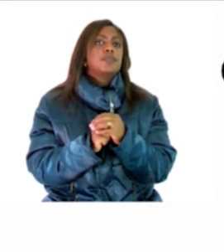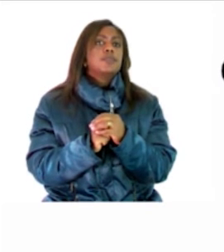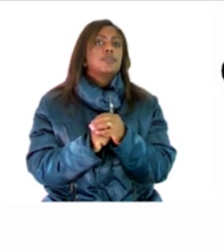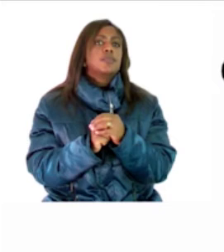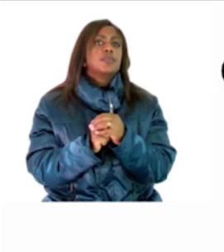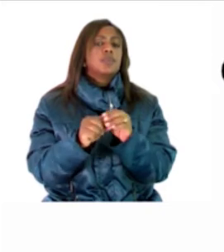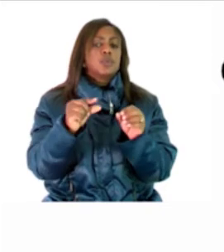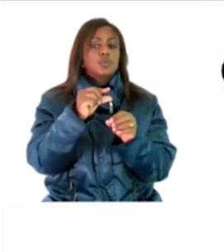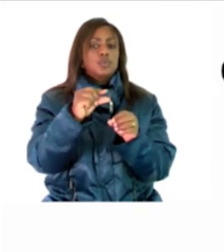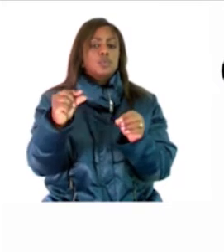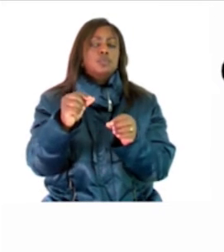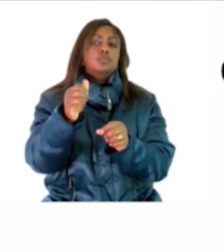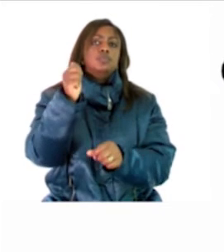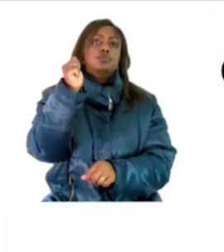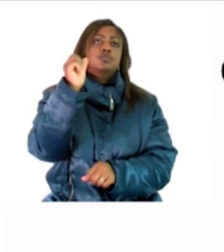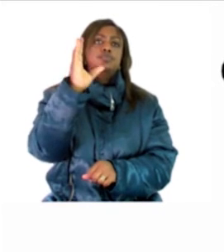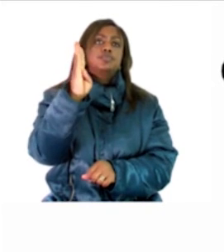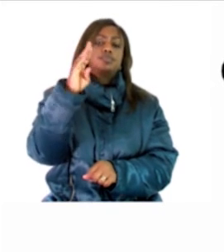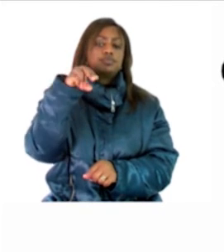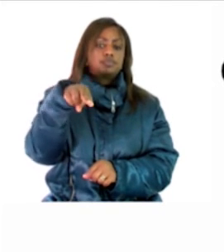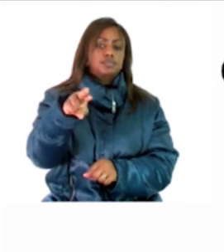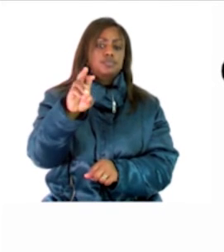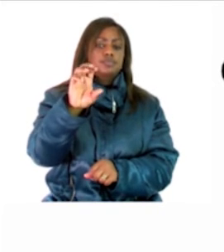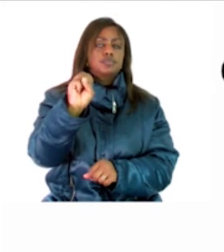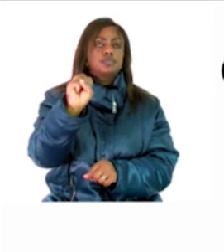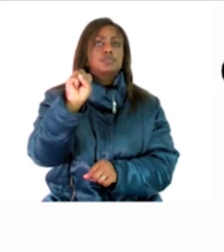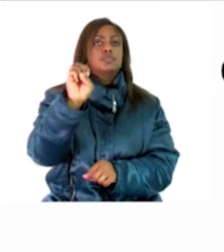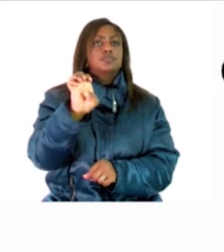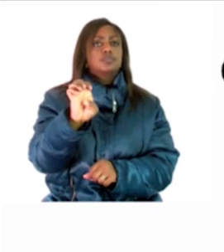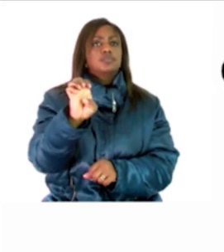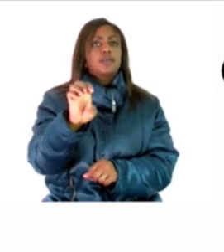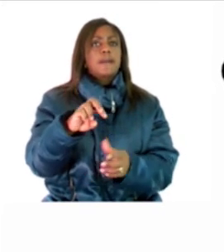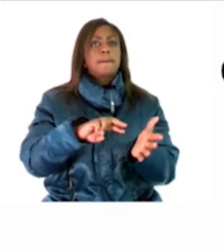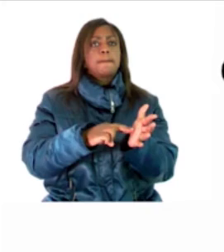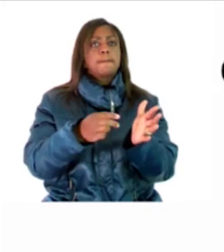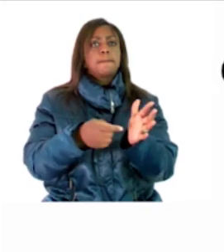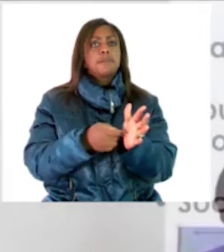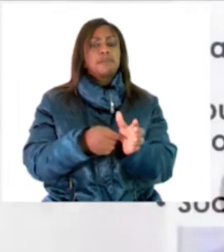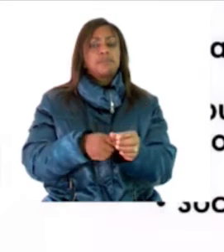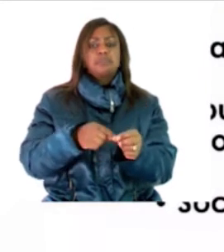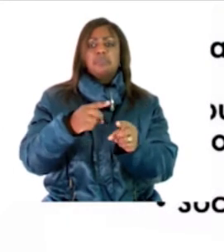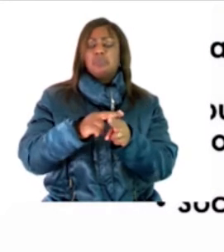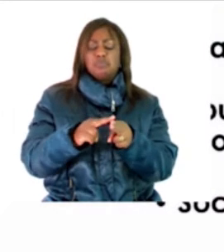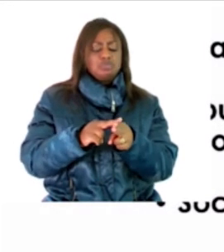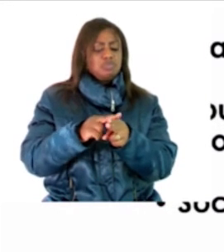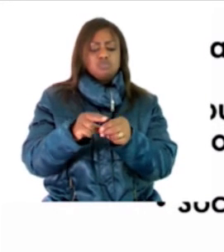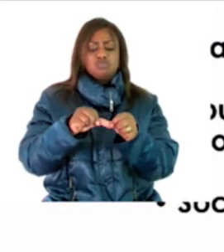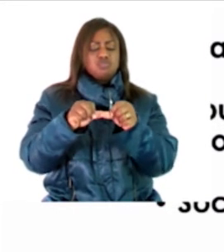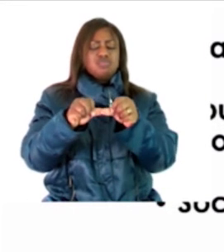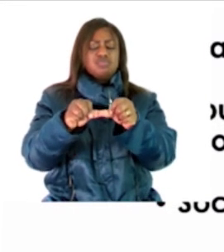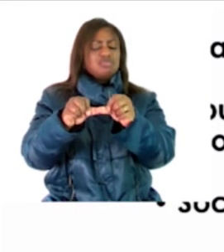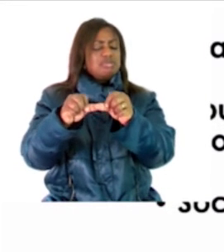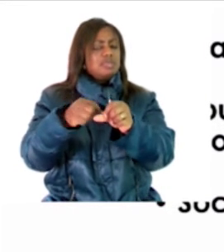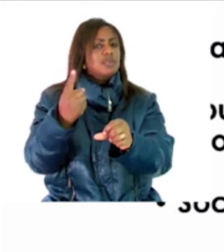The word abuse. Abuse means to misuse something like drugs or alcohol, meaning